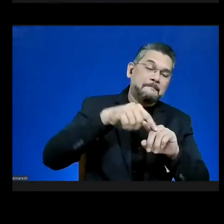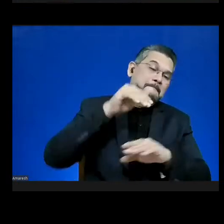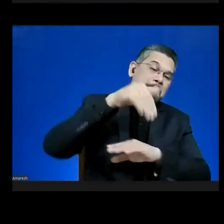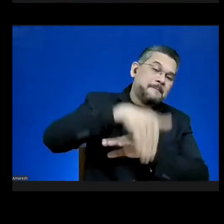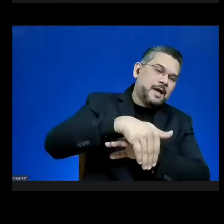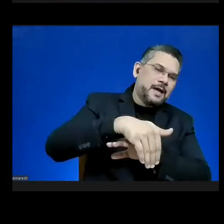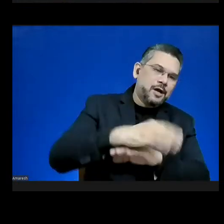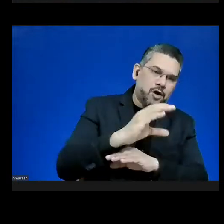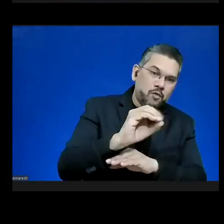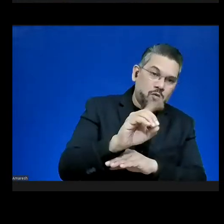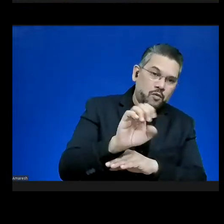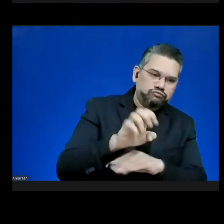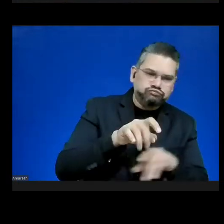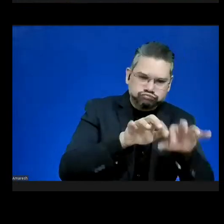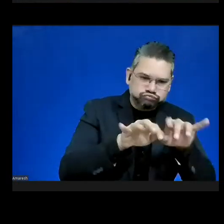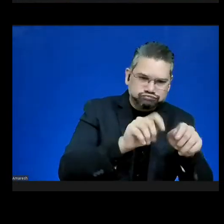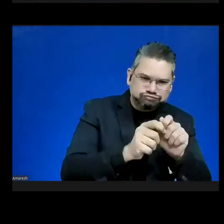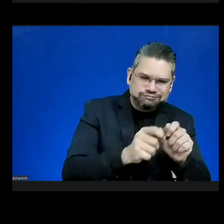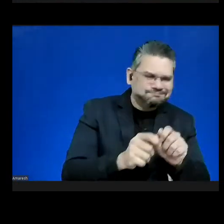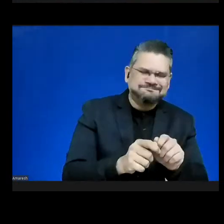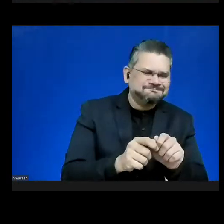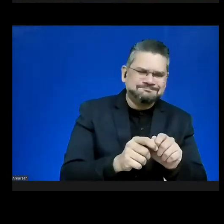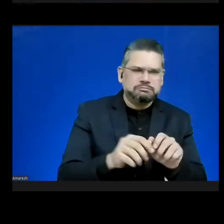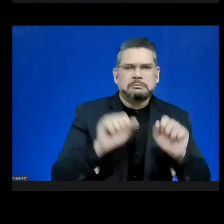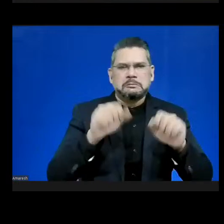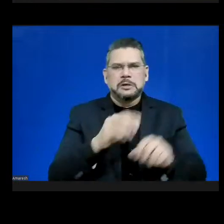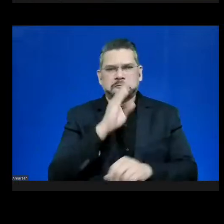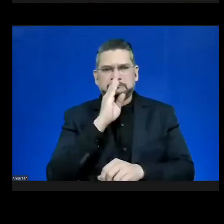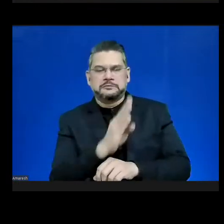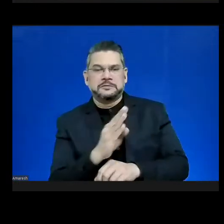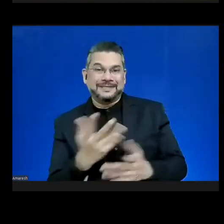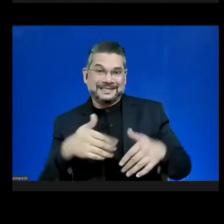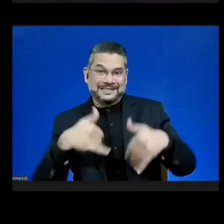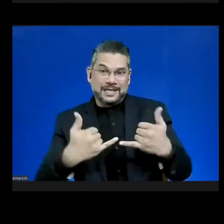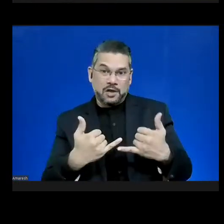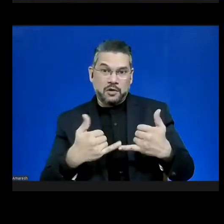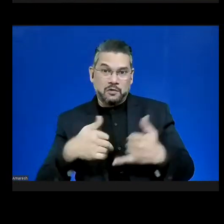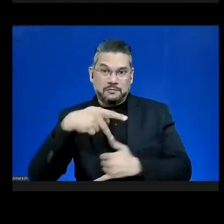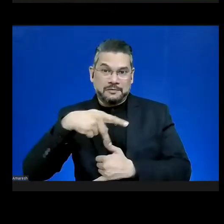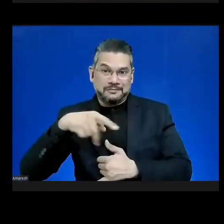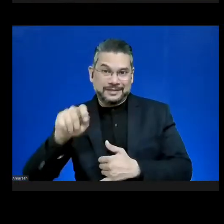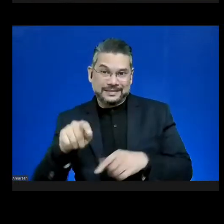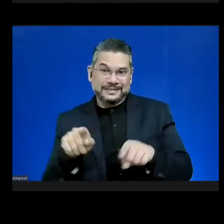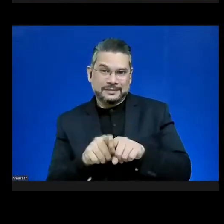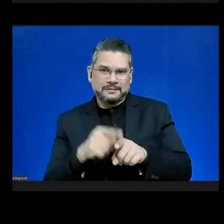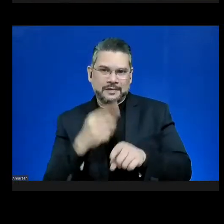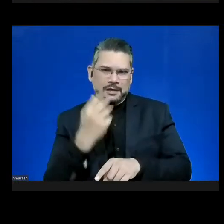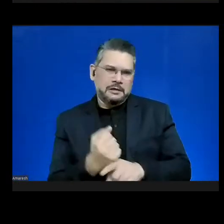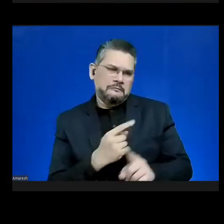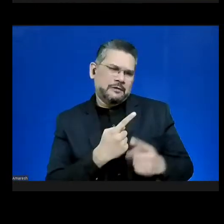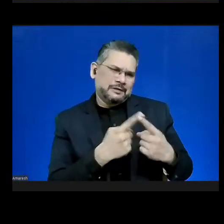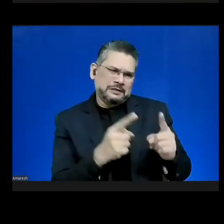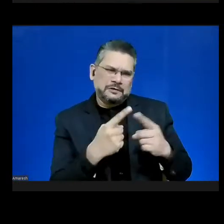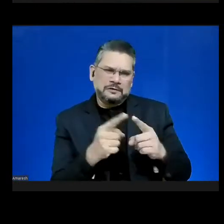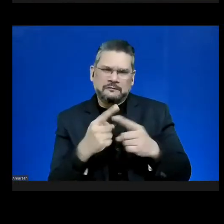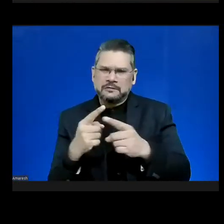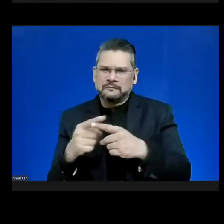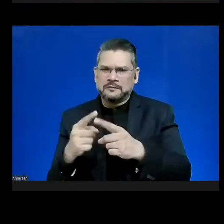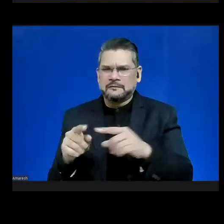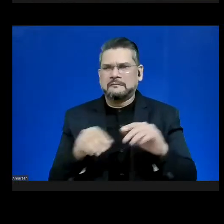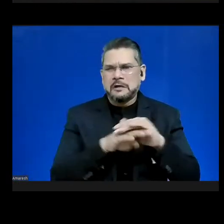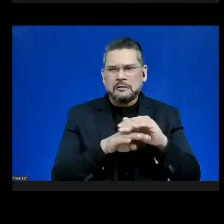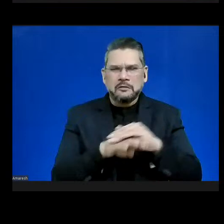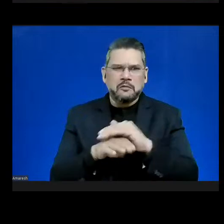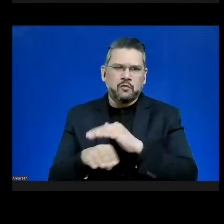this presentation, I discovered that the new PowerPoint also has a lot and lot of accessibility features. And not only that,